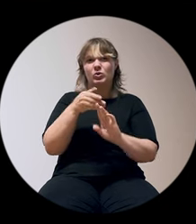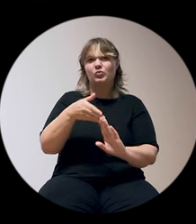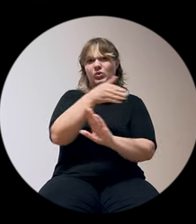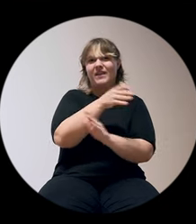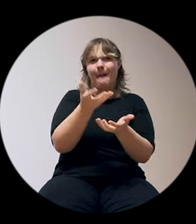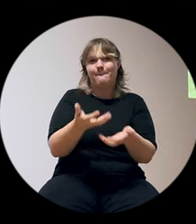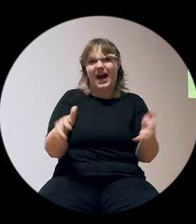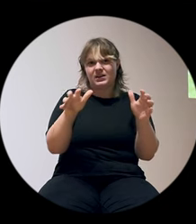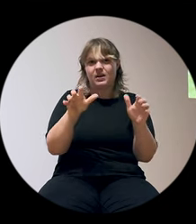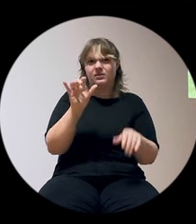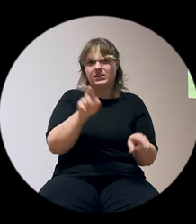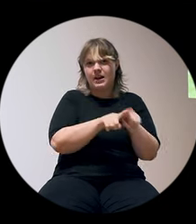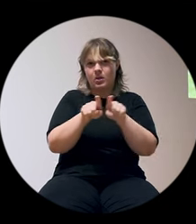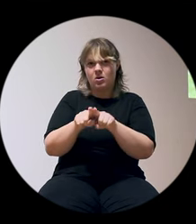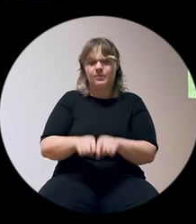I was just showing you.